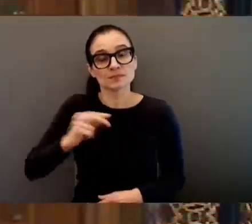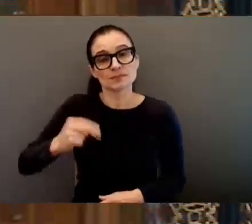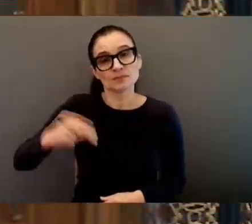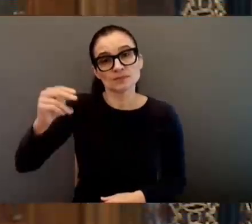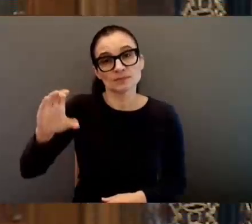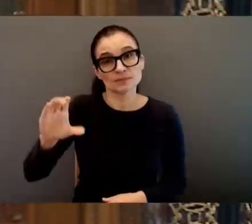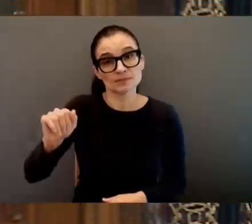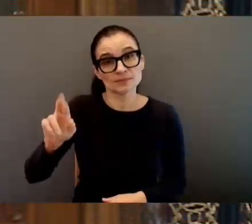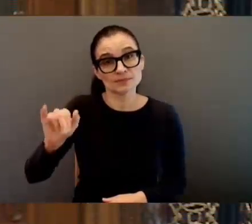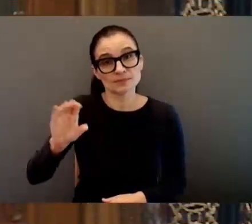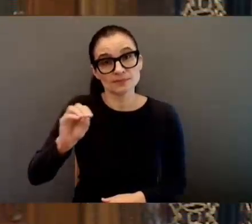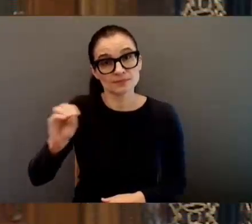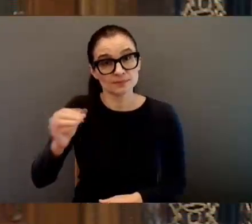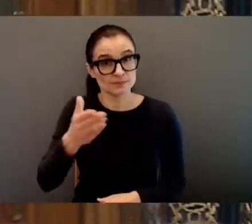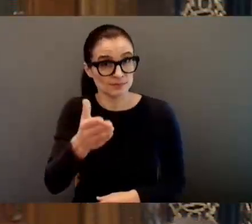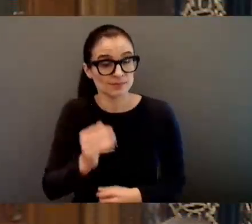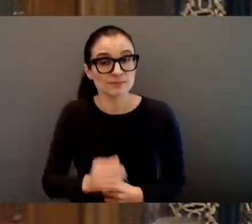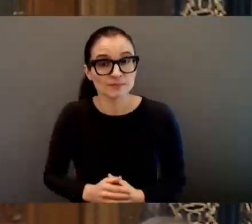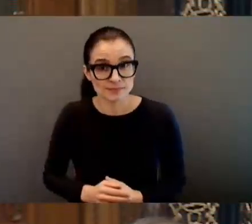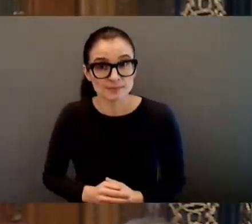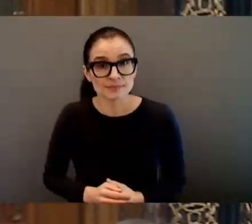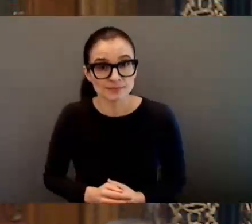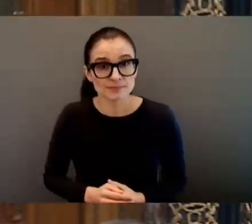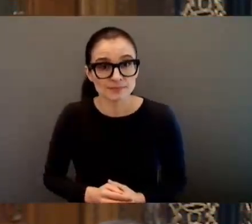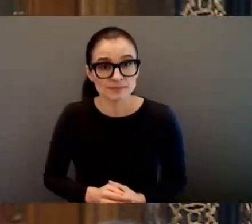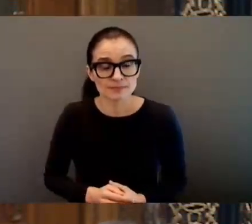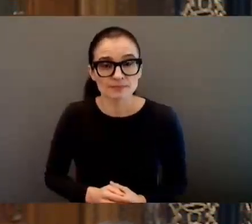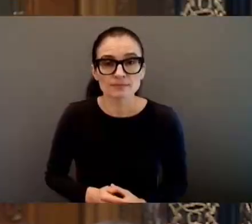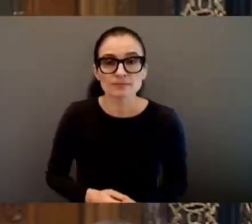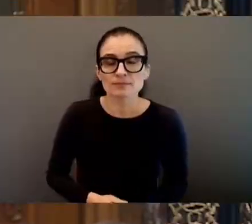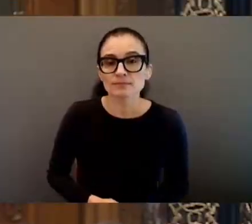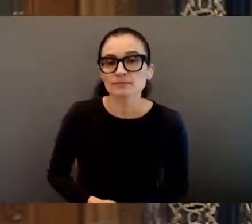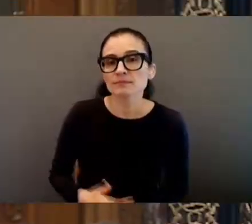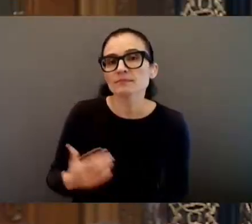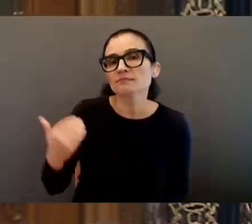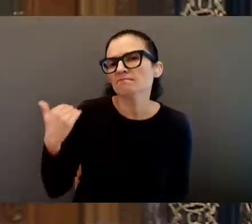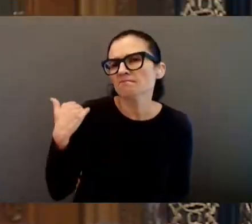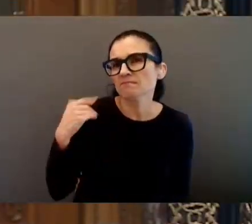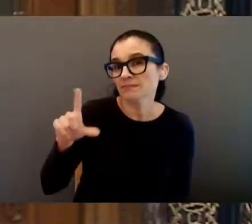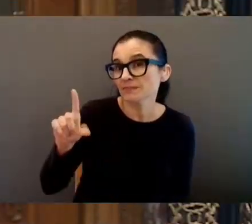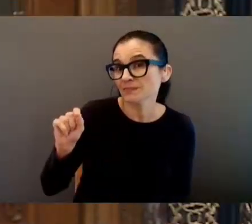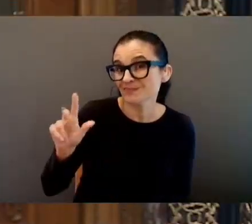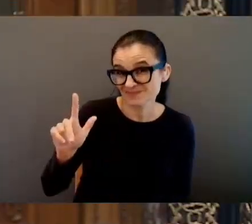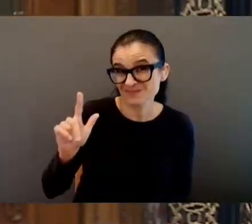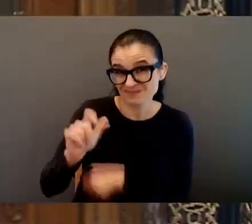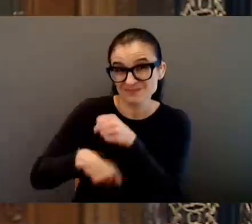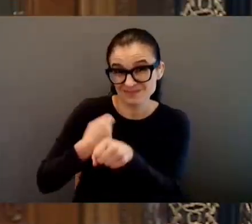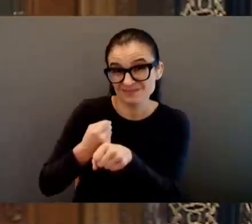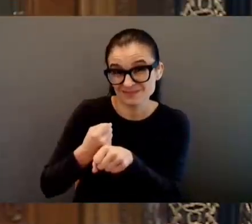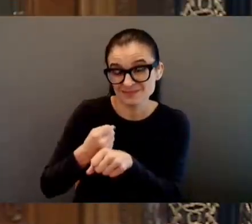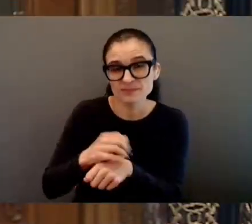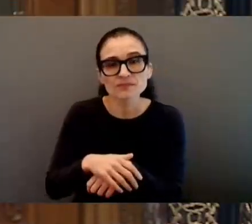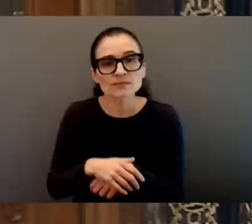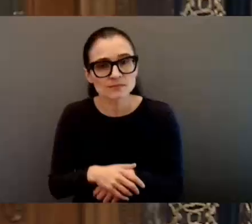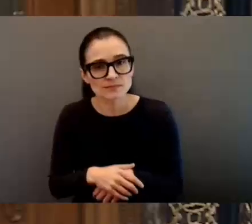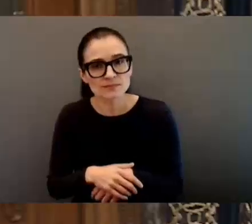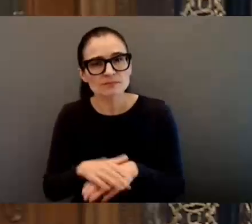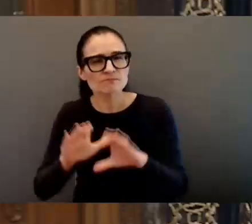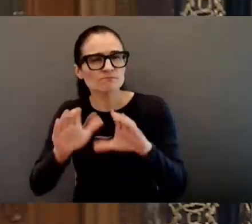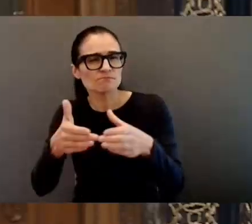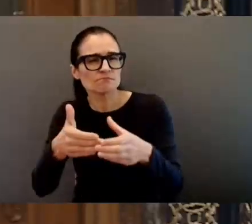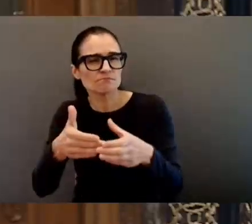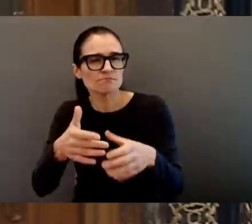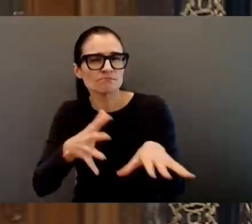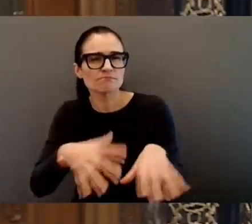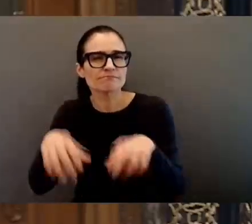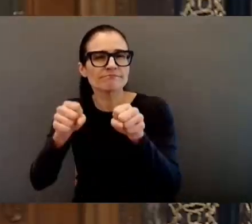In late 2023, Sperling Hansen Associates conducted an environmental assessment of the Cowichan River toxic waste